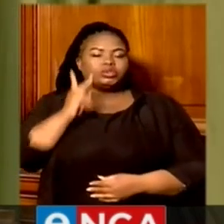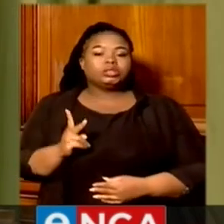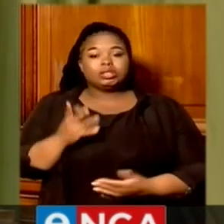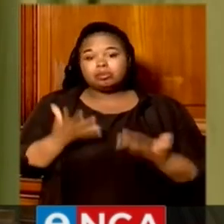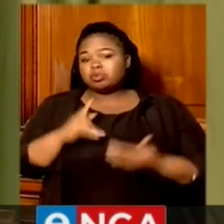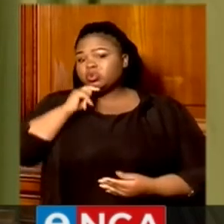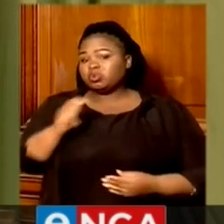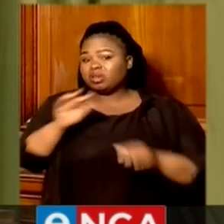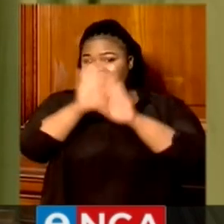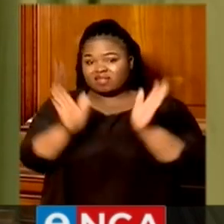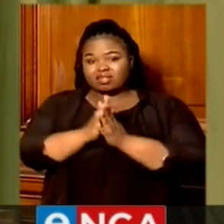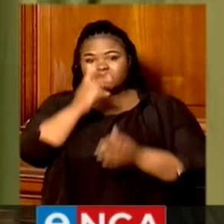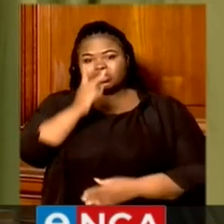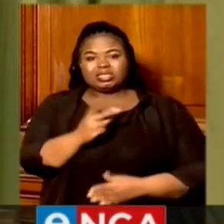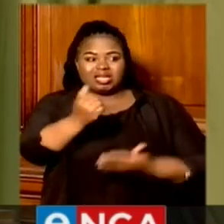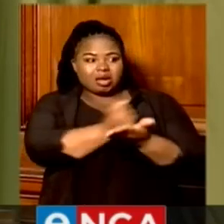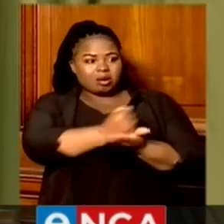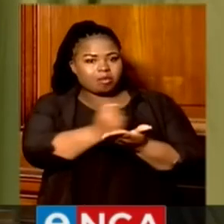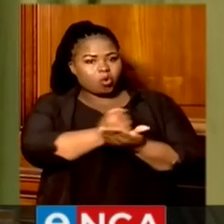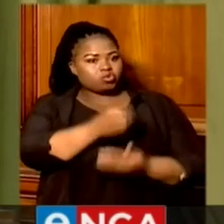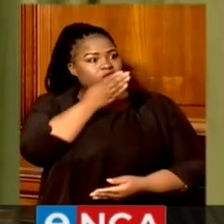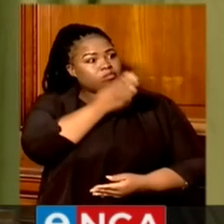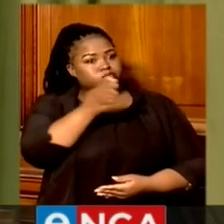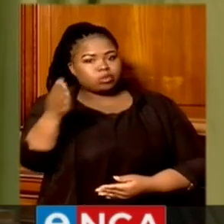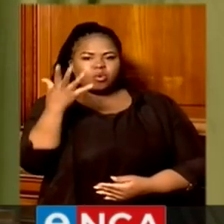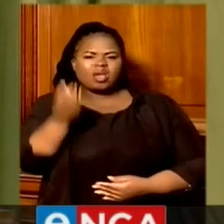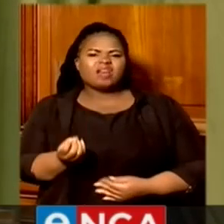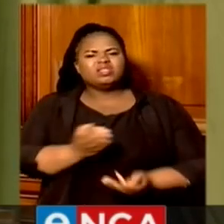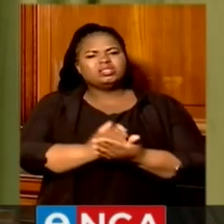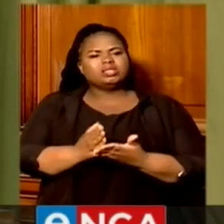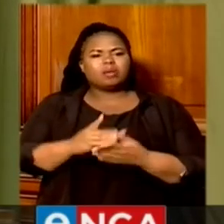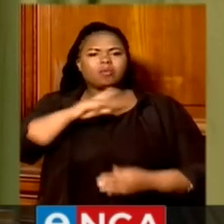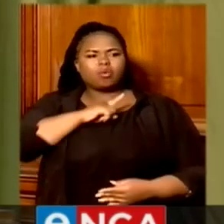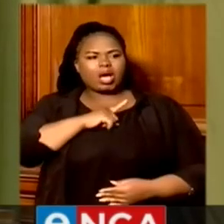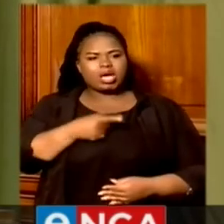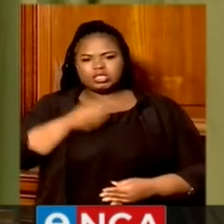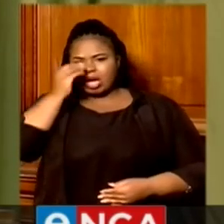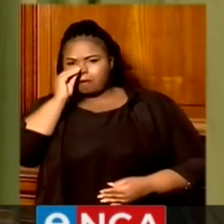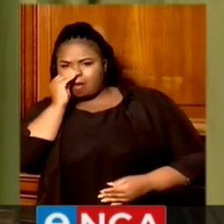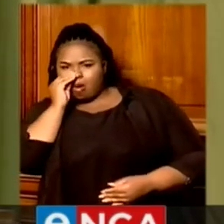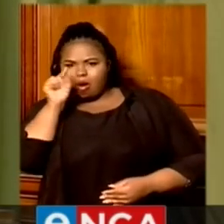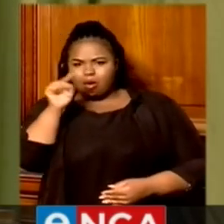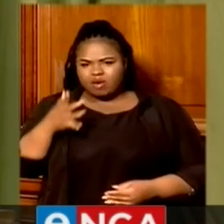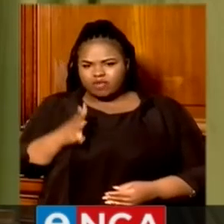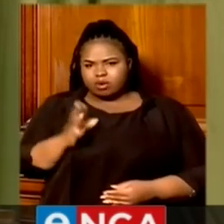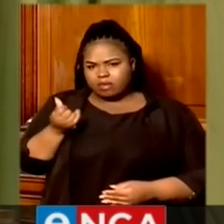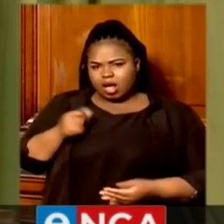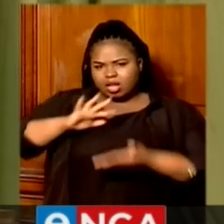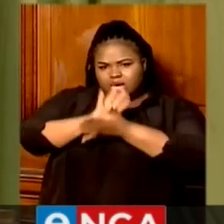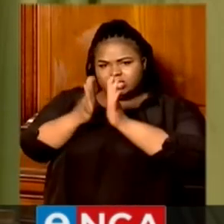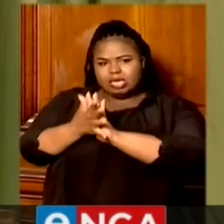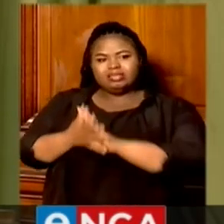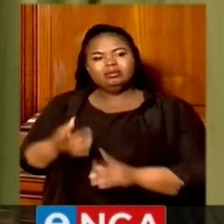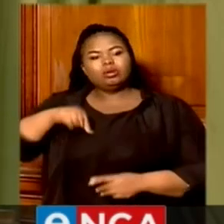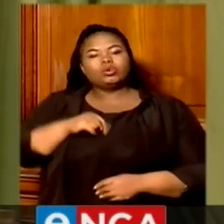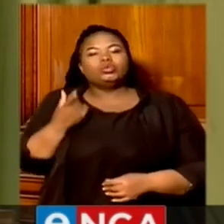zinto esizibonayo kwamanye amaposi lapho khona amaposi uthola ukuthi izigebengu ziyafika zizofuna imali yesasa, singenza